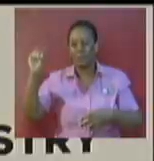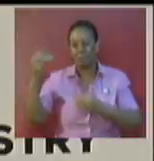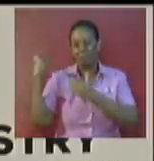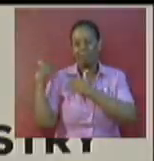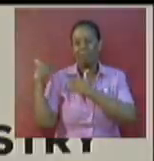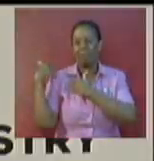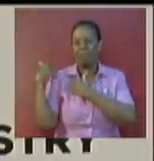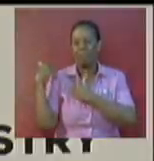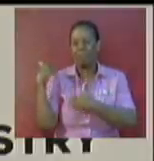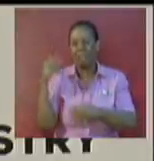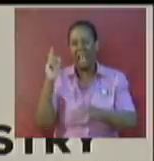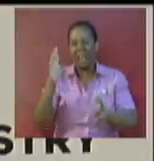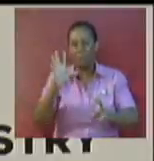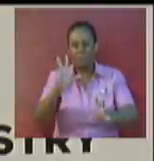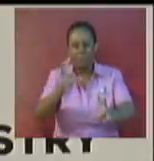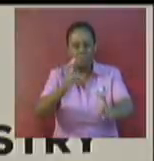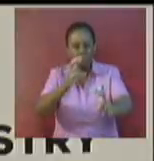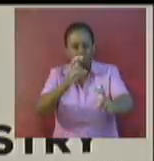group, which I